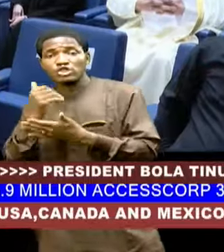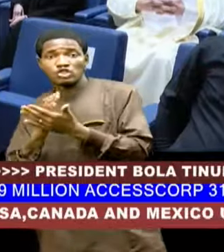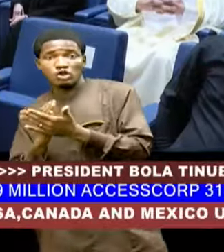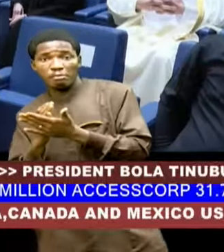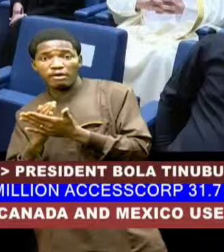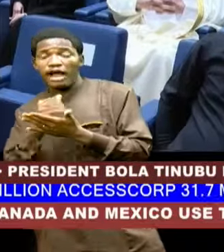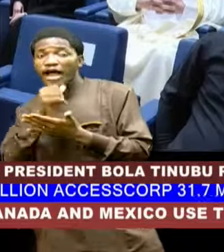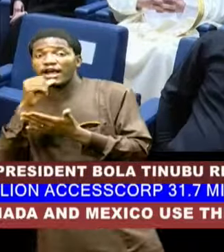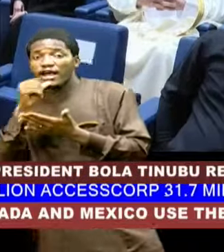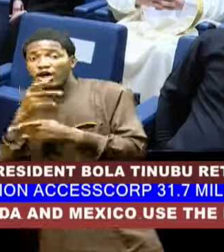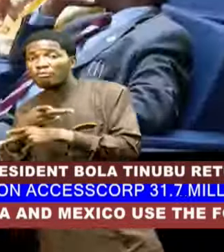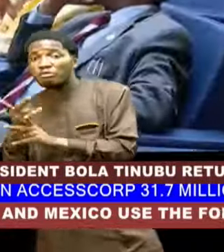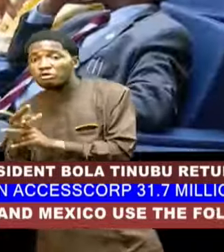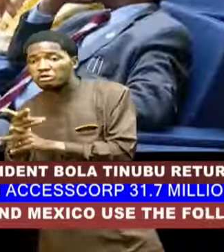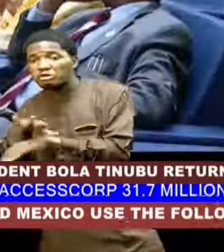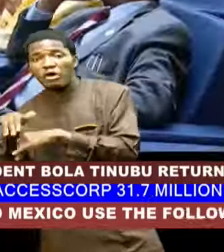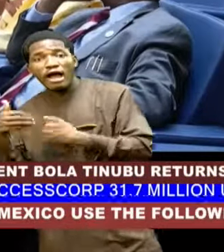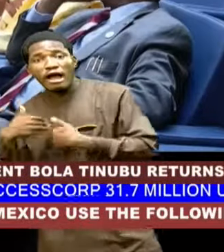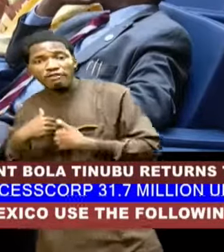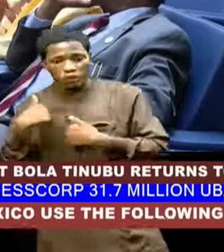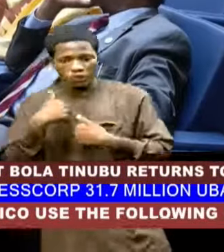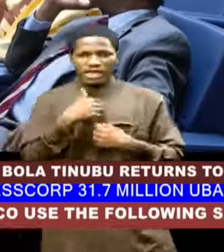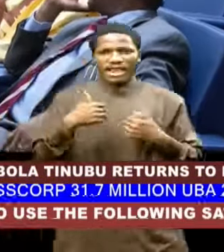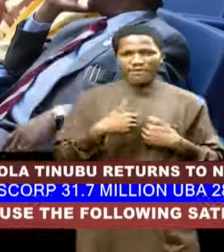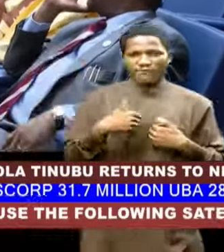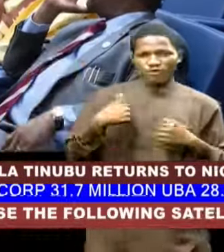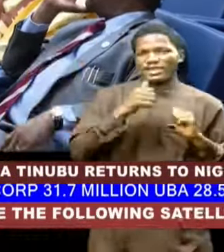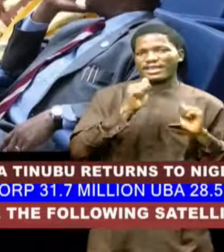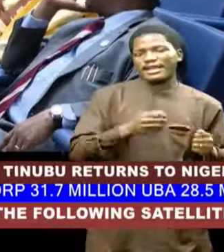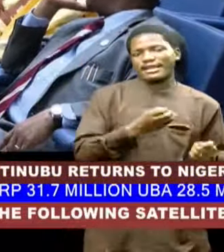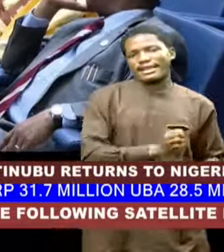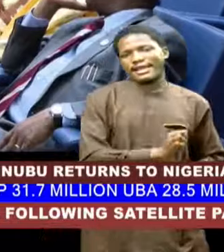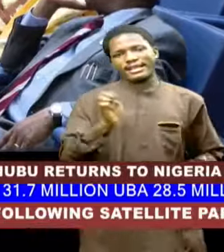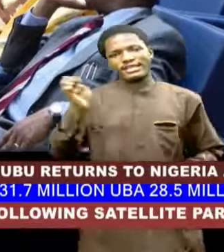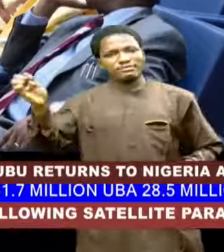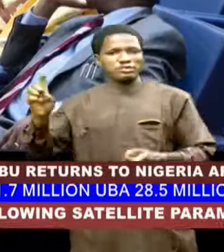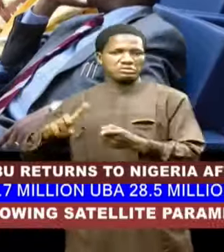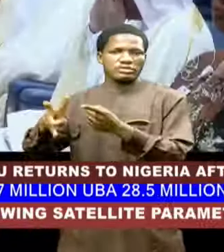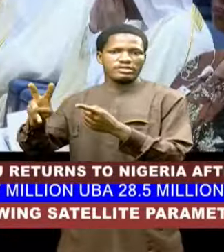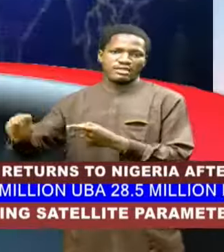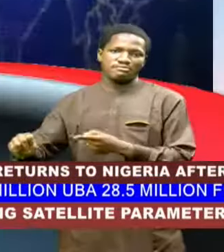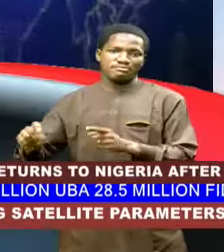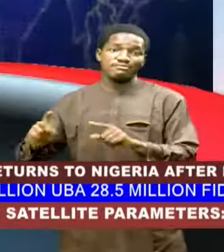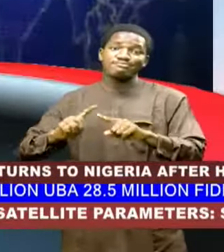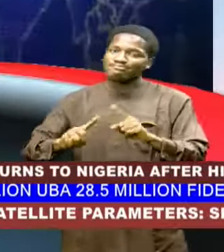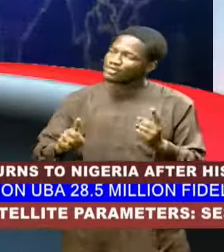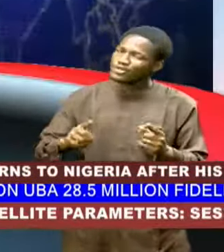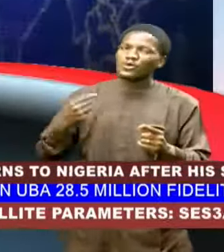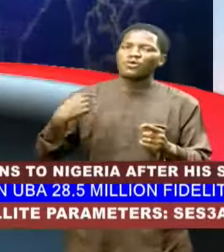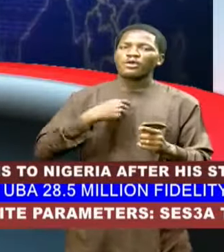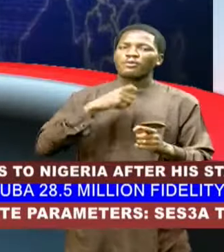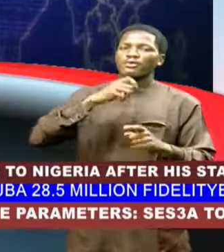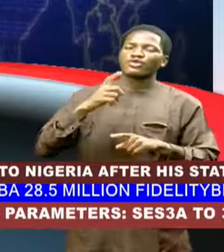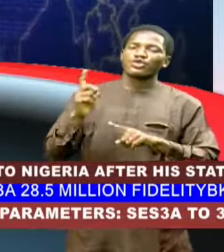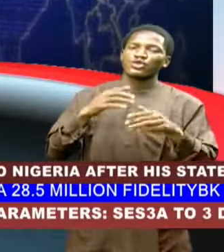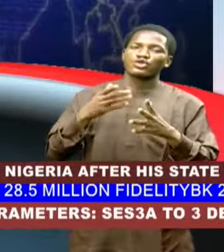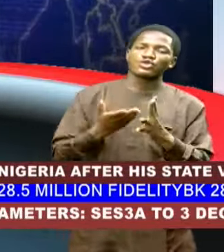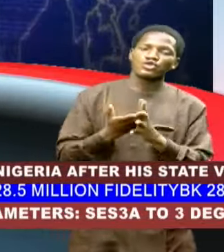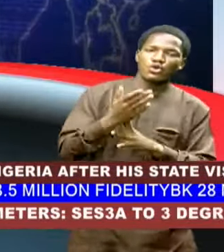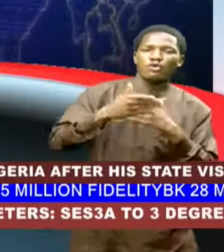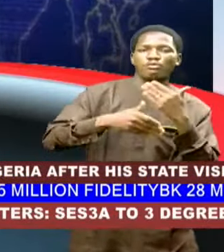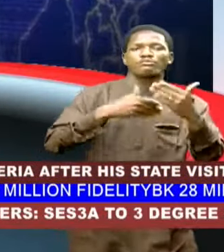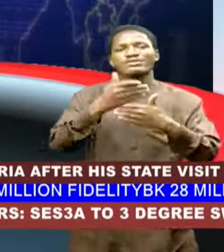that by exporting them. But like everything else, you know, you have to go through a process. You have to have quality in the